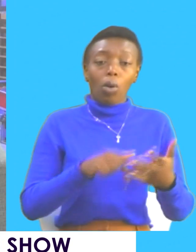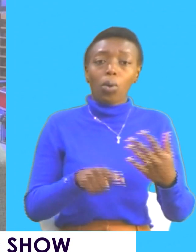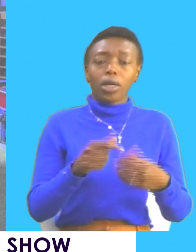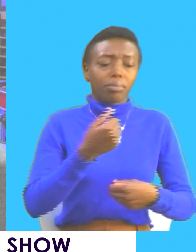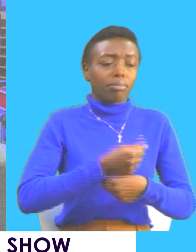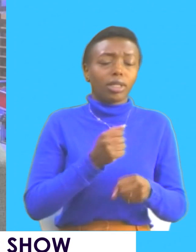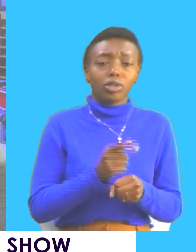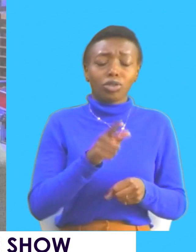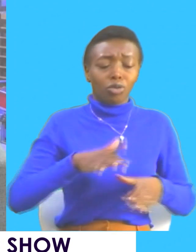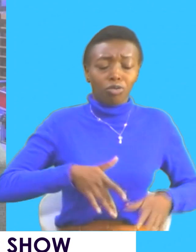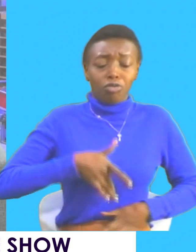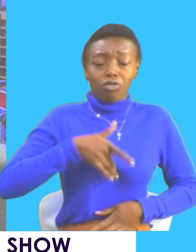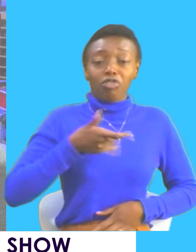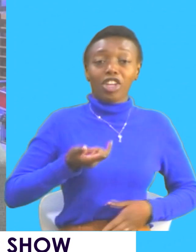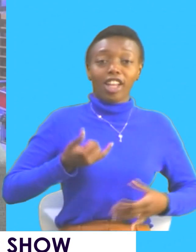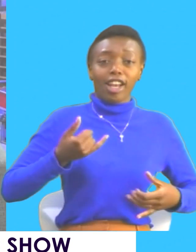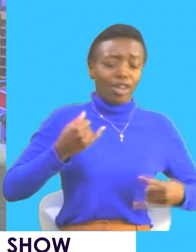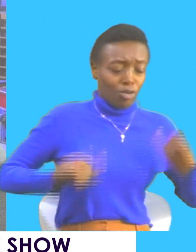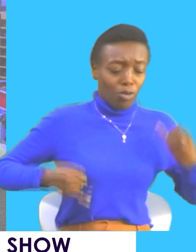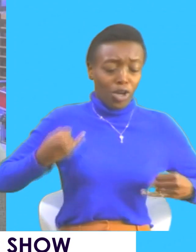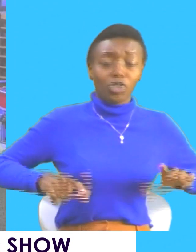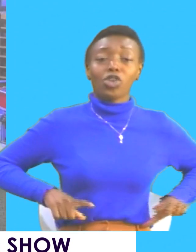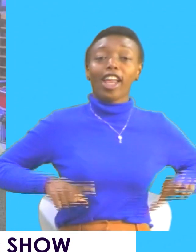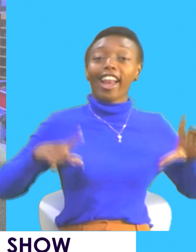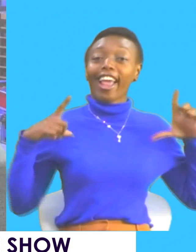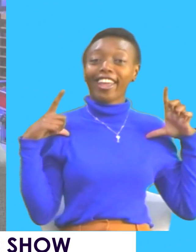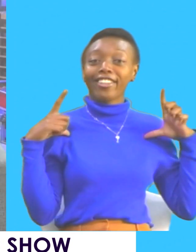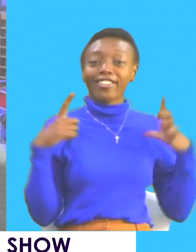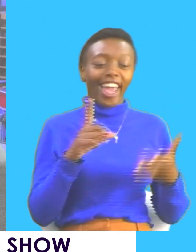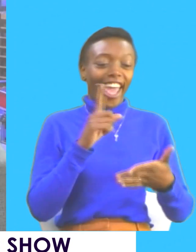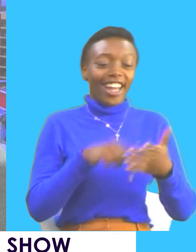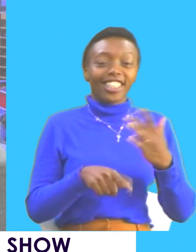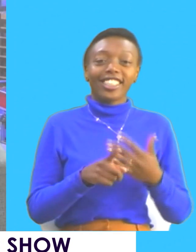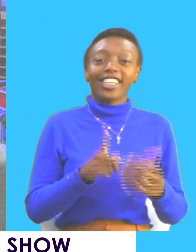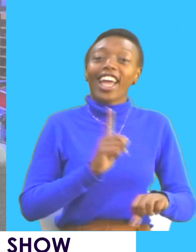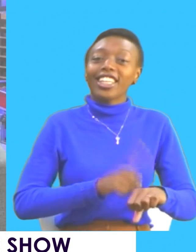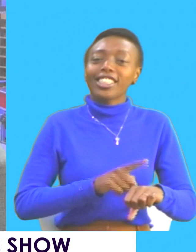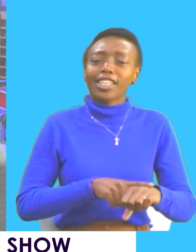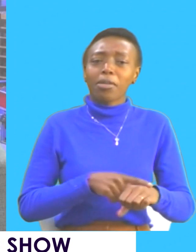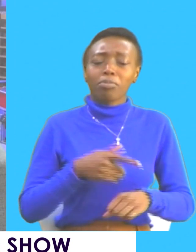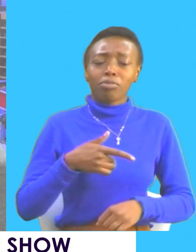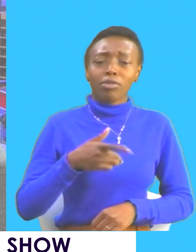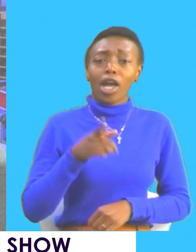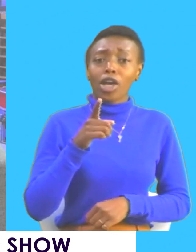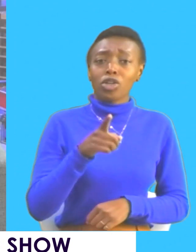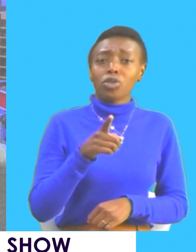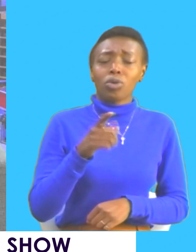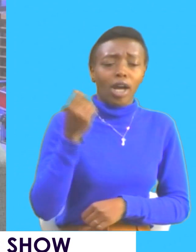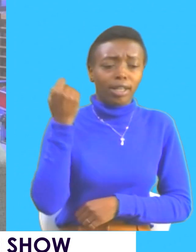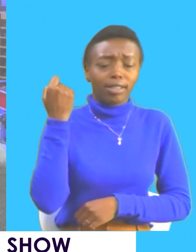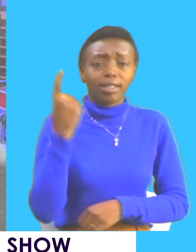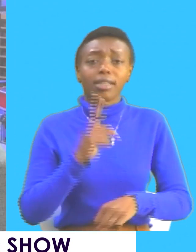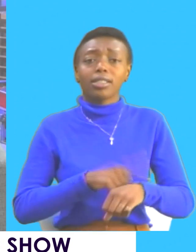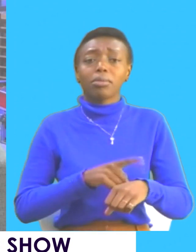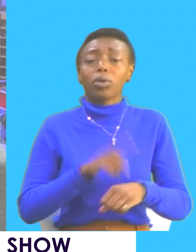so excited about life? When you realize that your passion is running out,